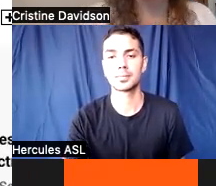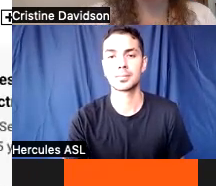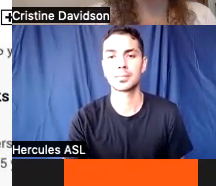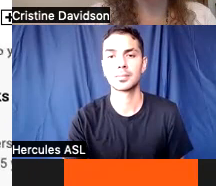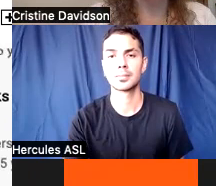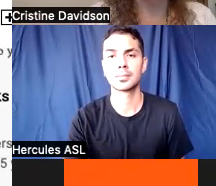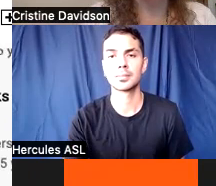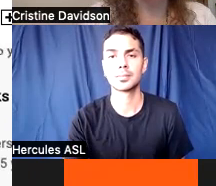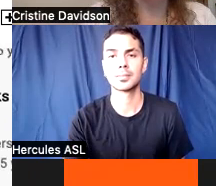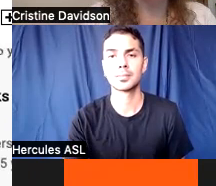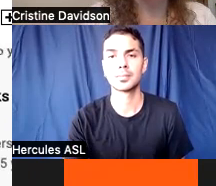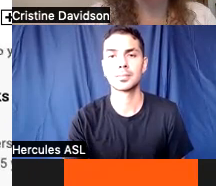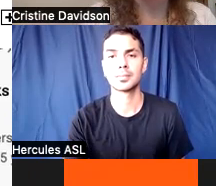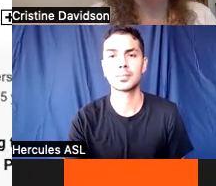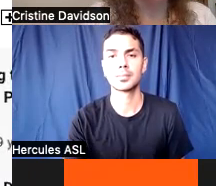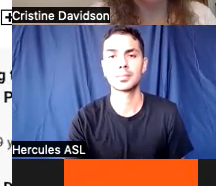So,